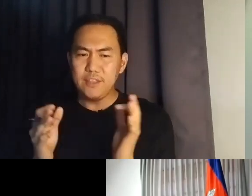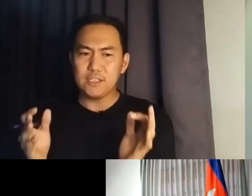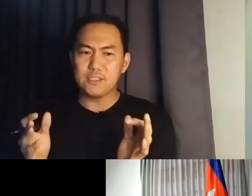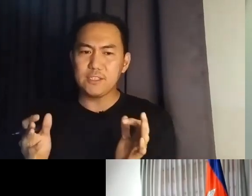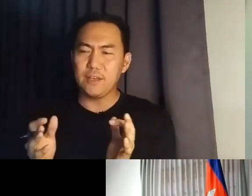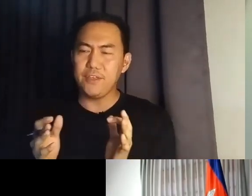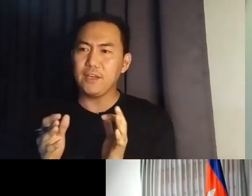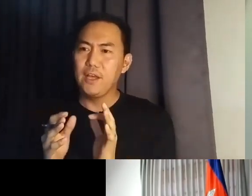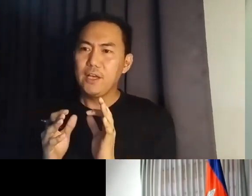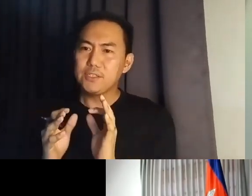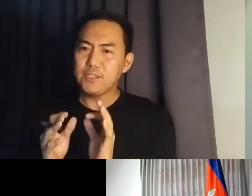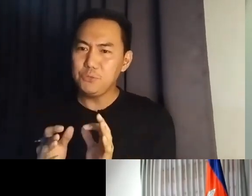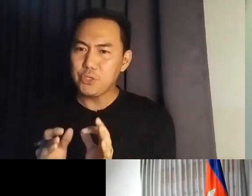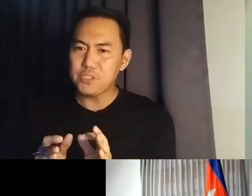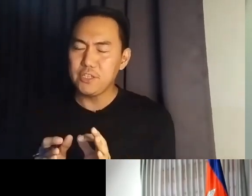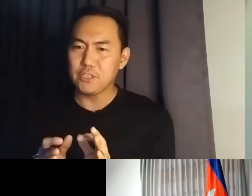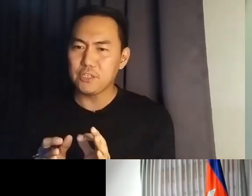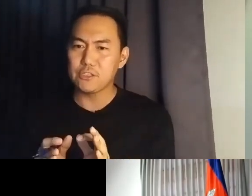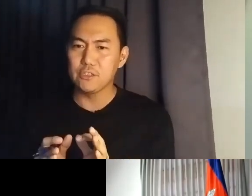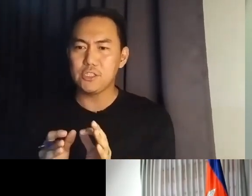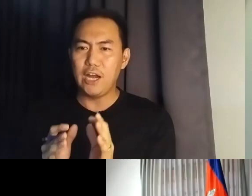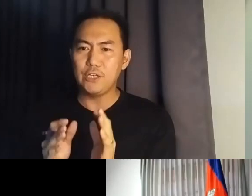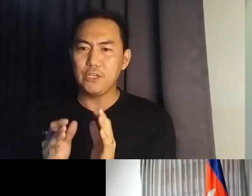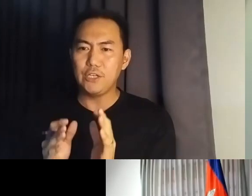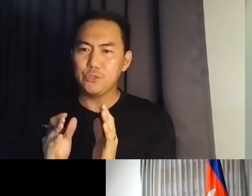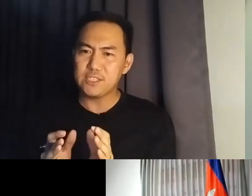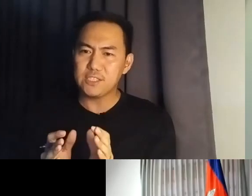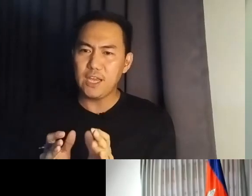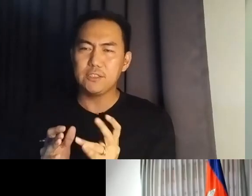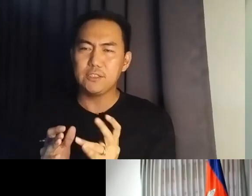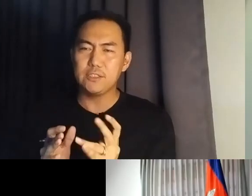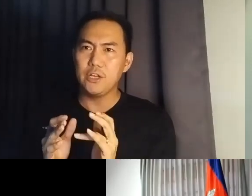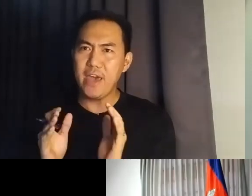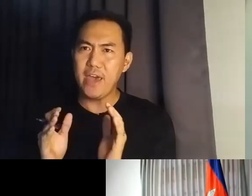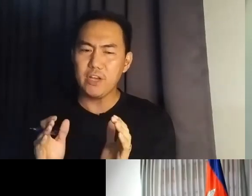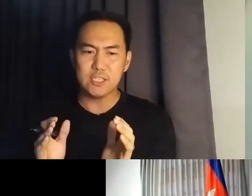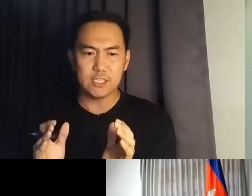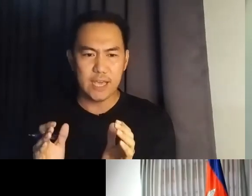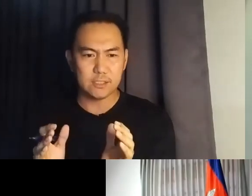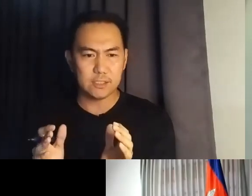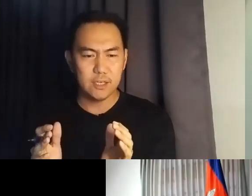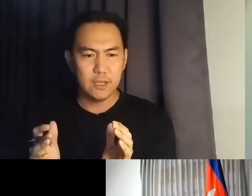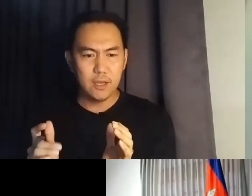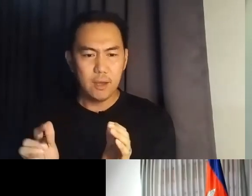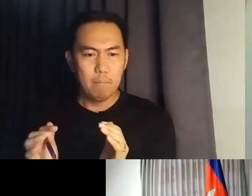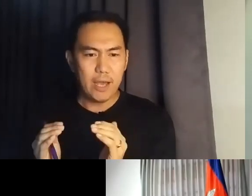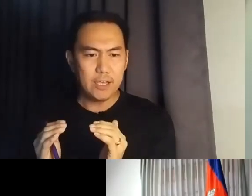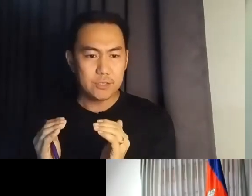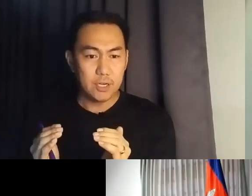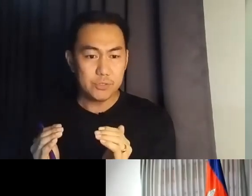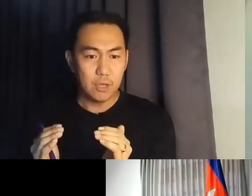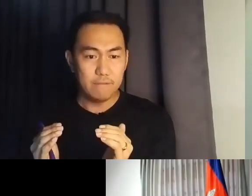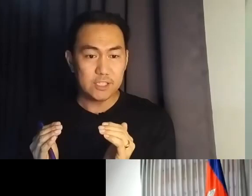In this instance, I think some jurisdictions are too fixated on measuring success